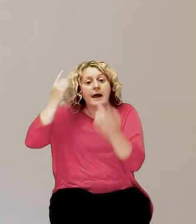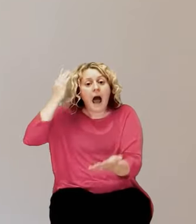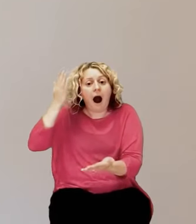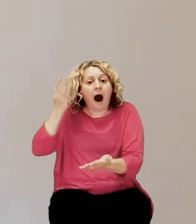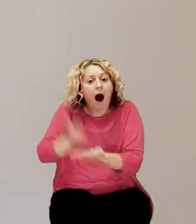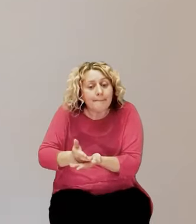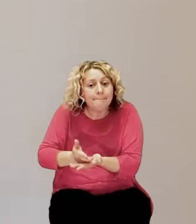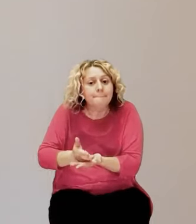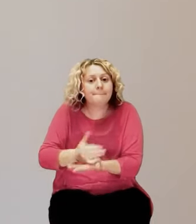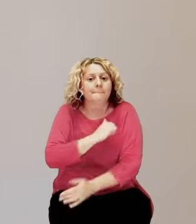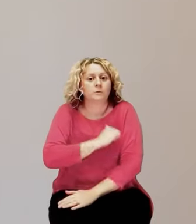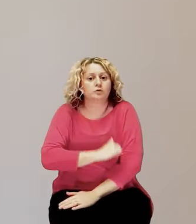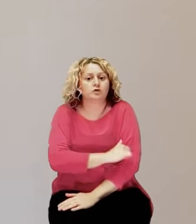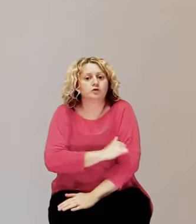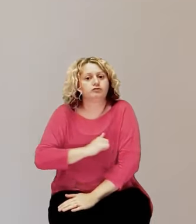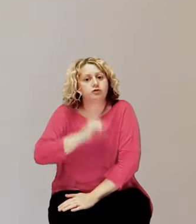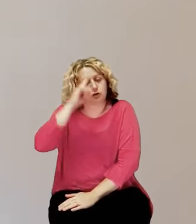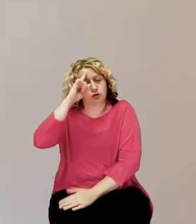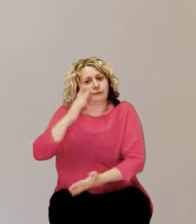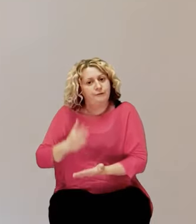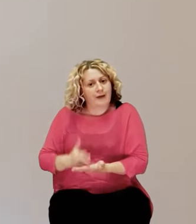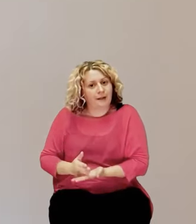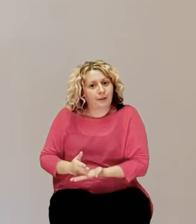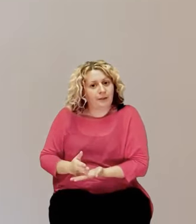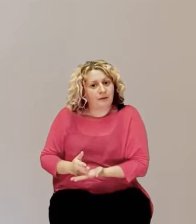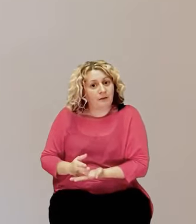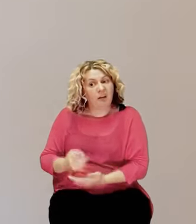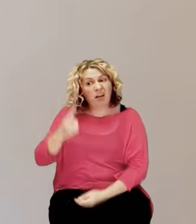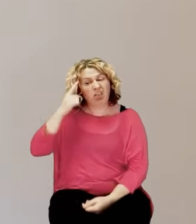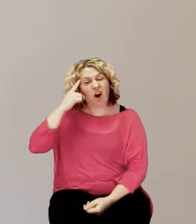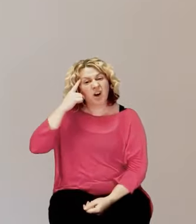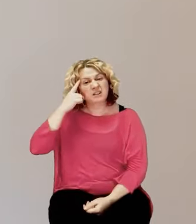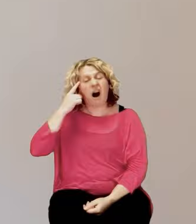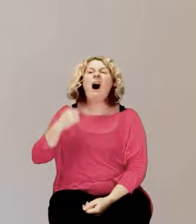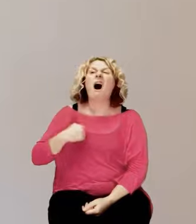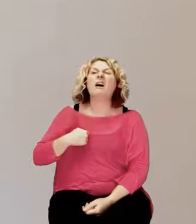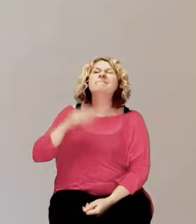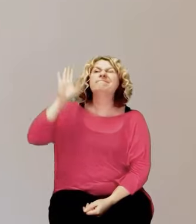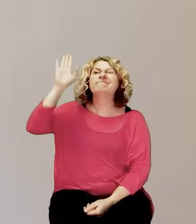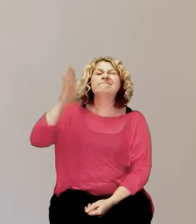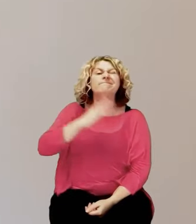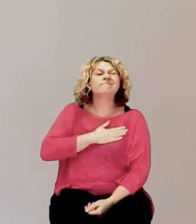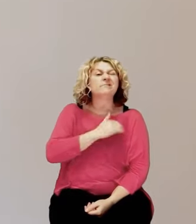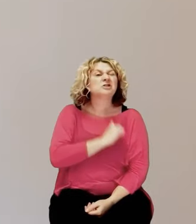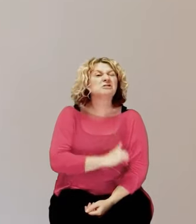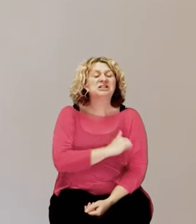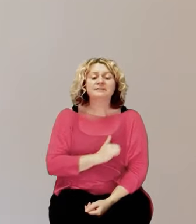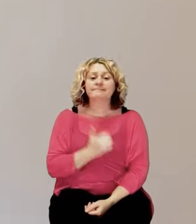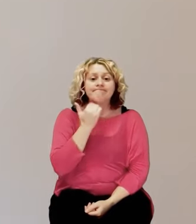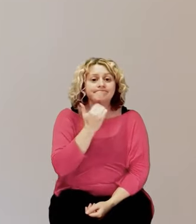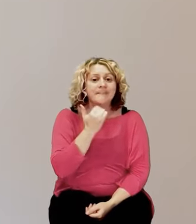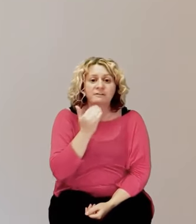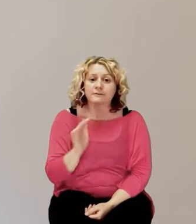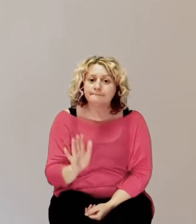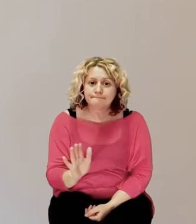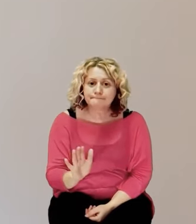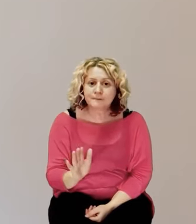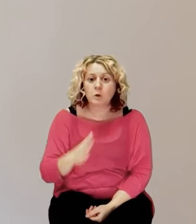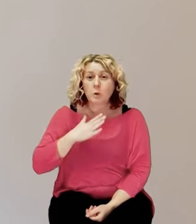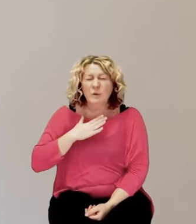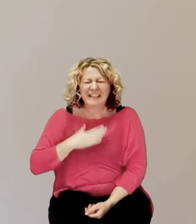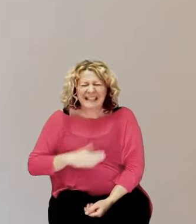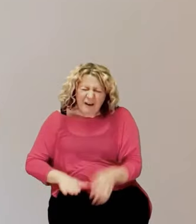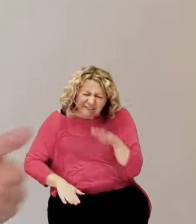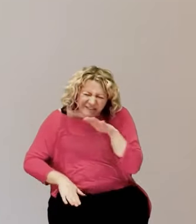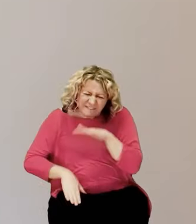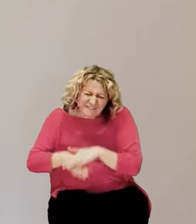was, then he could live a life of godliness. But as we come to our third and longest part of this talk, we've moved